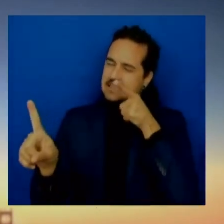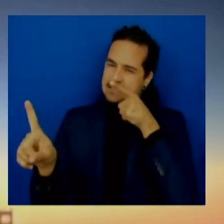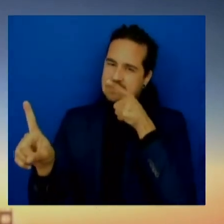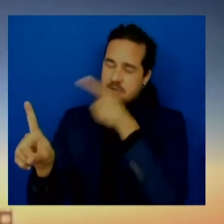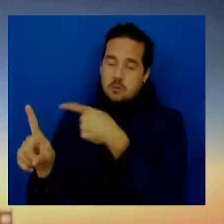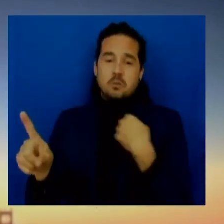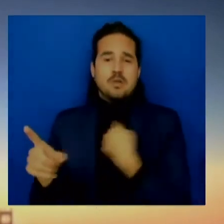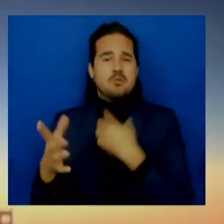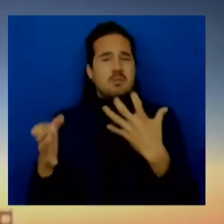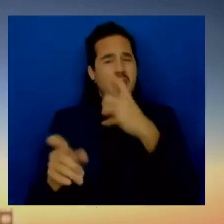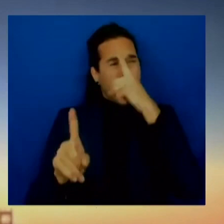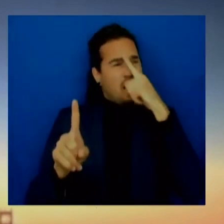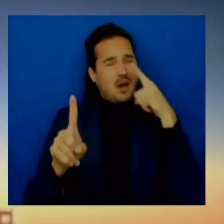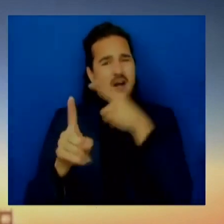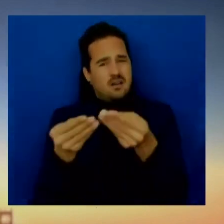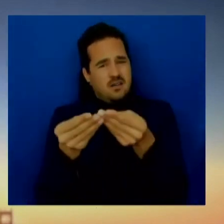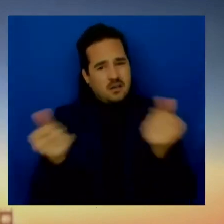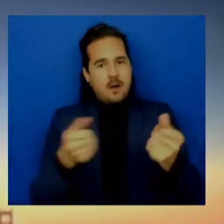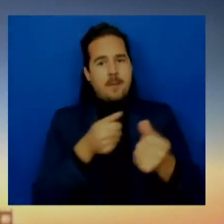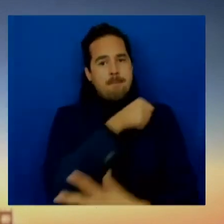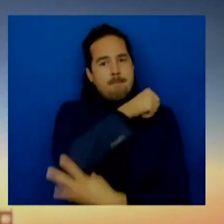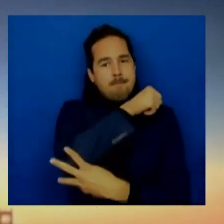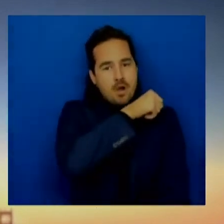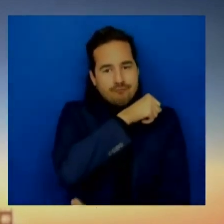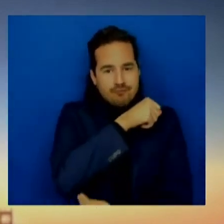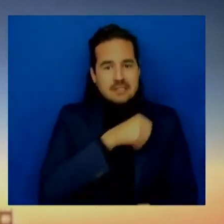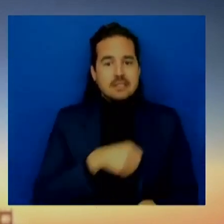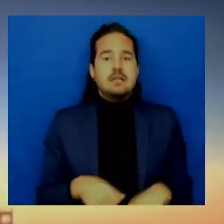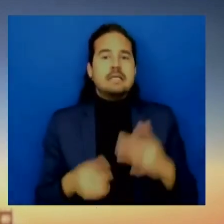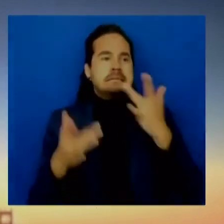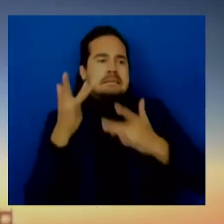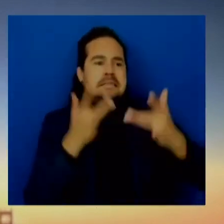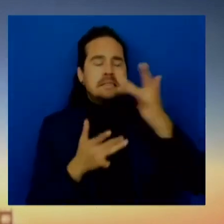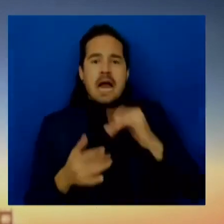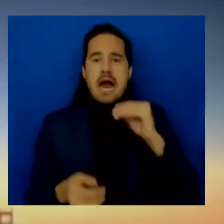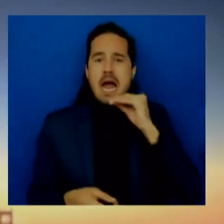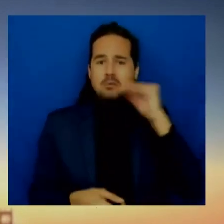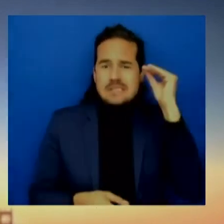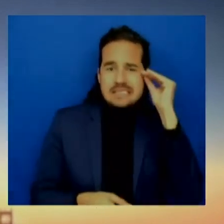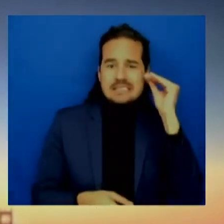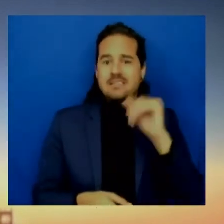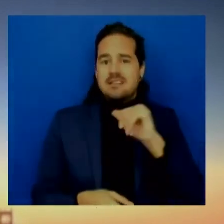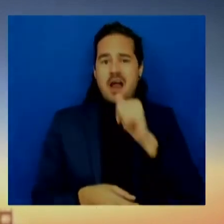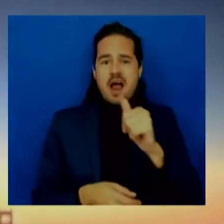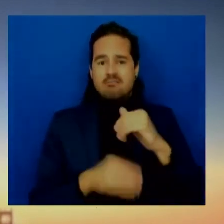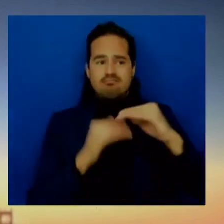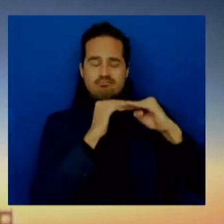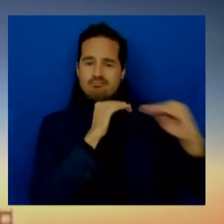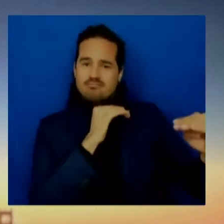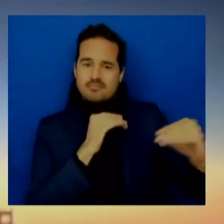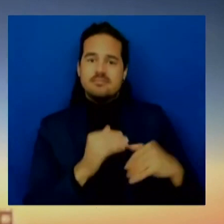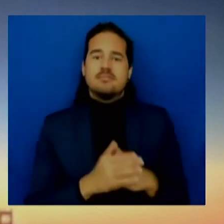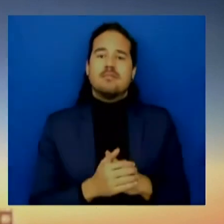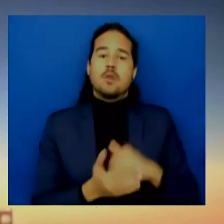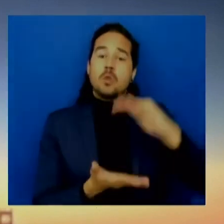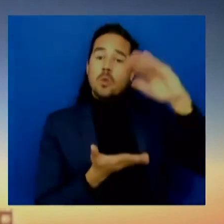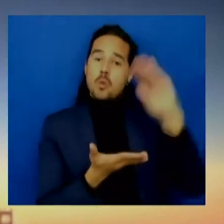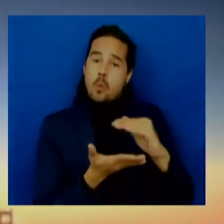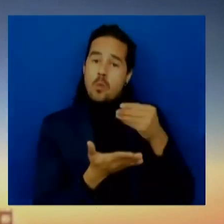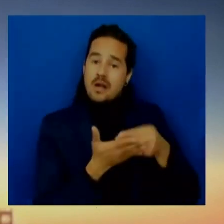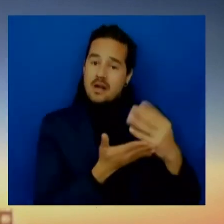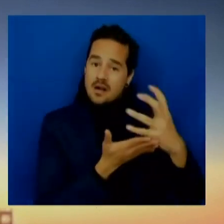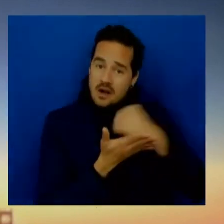people. We know that extremely low income people and communities of color have been disproportionately impacted by both